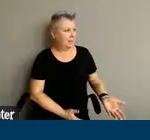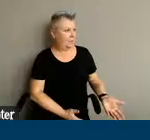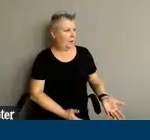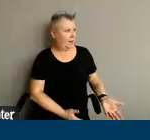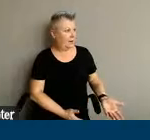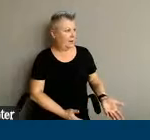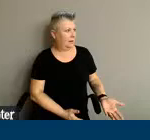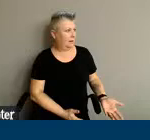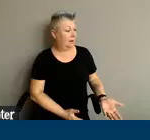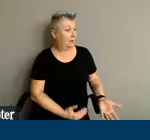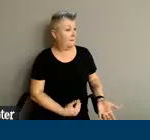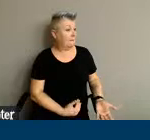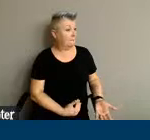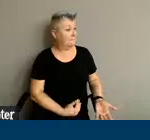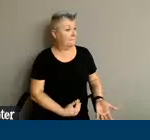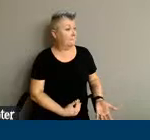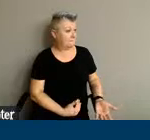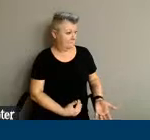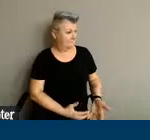1.5 remaining.